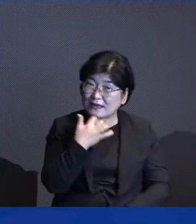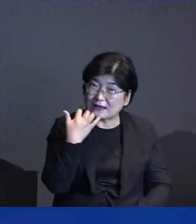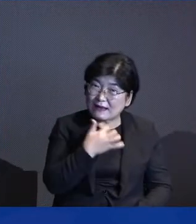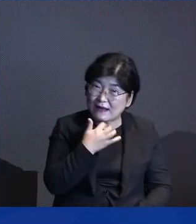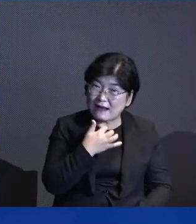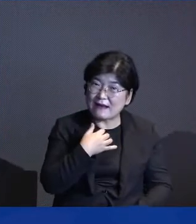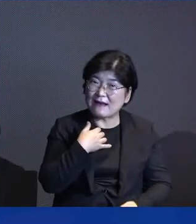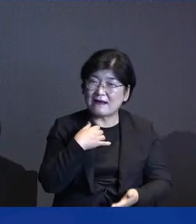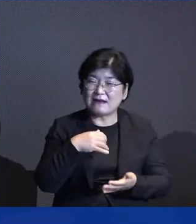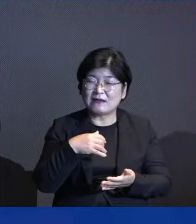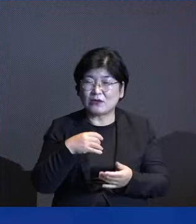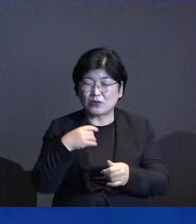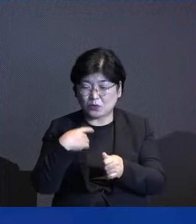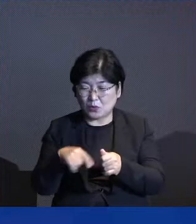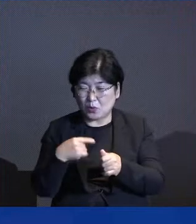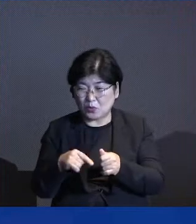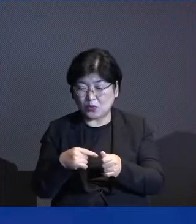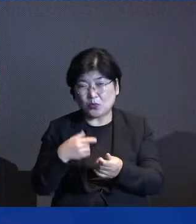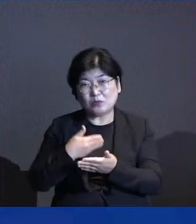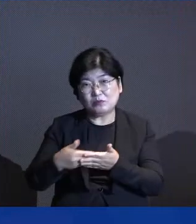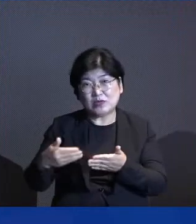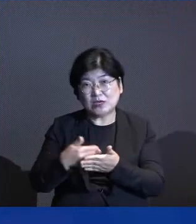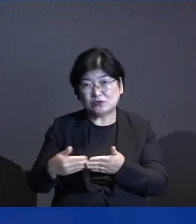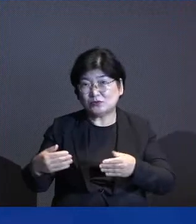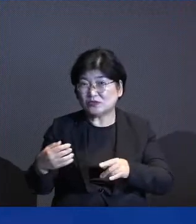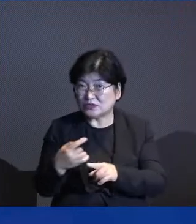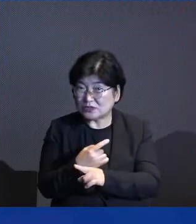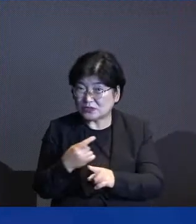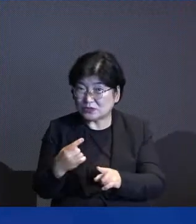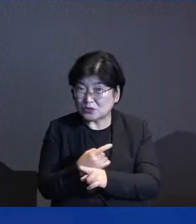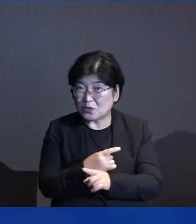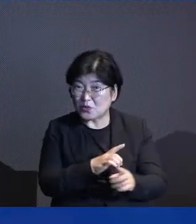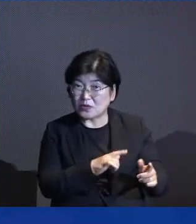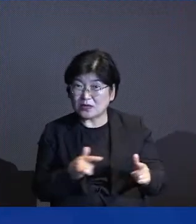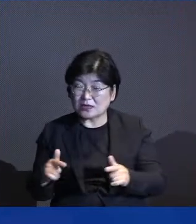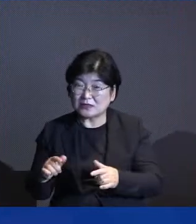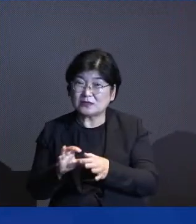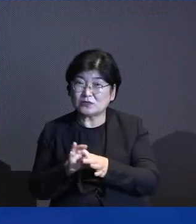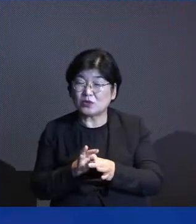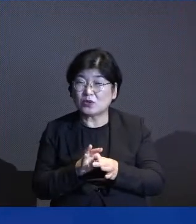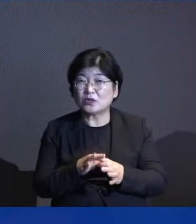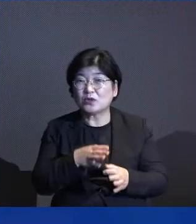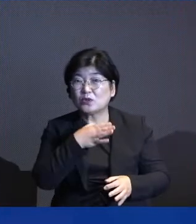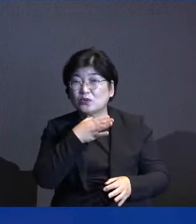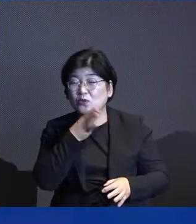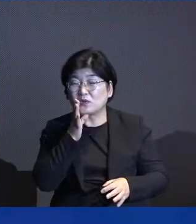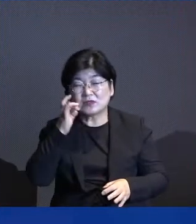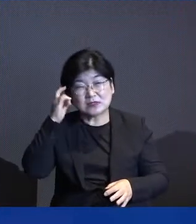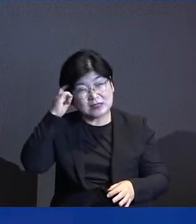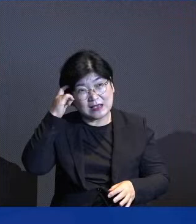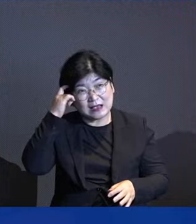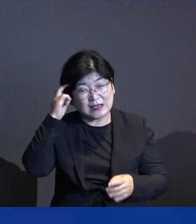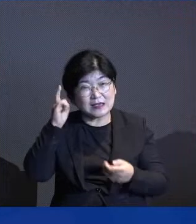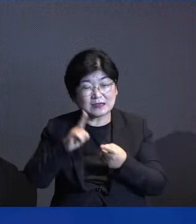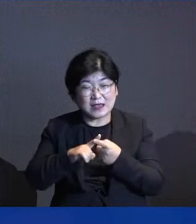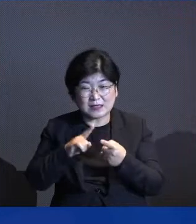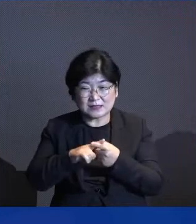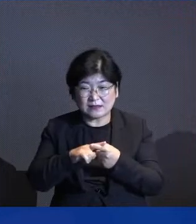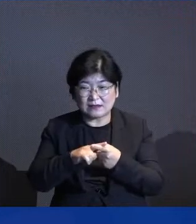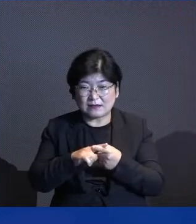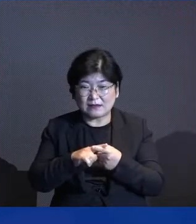use programs to help enhance cognitive abilities. And finally, it provides self-help